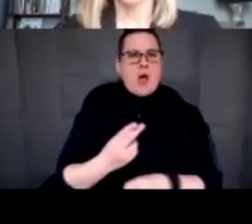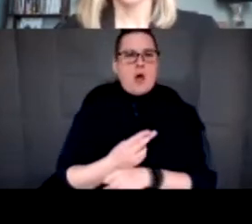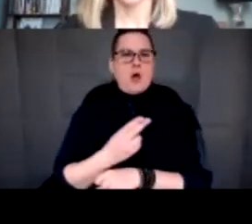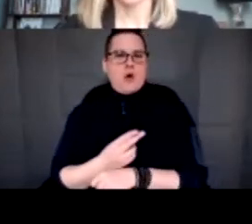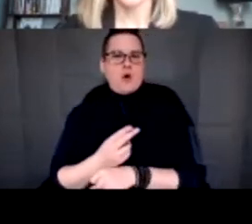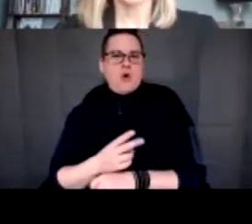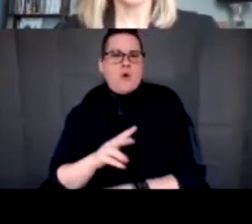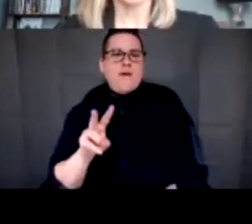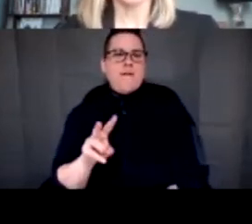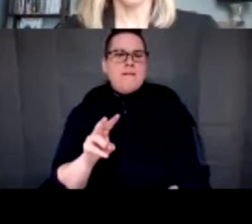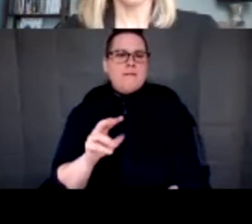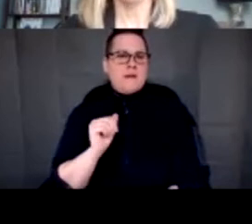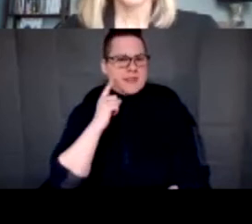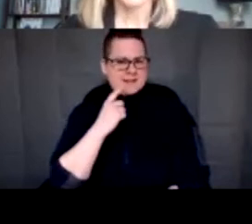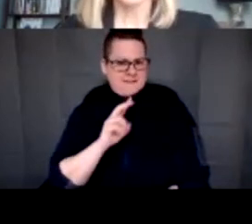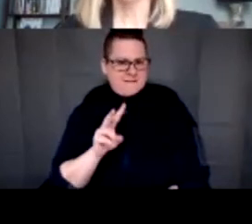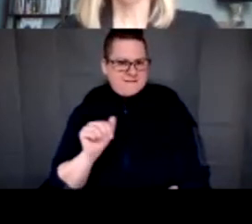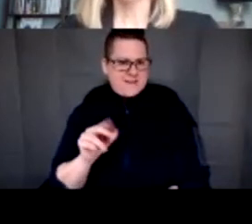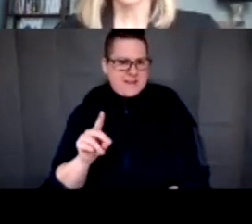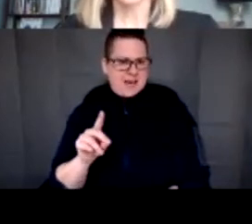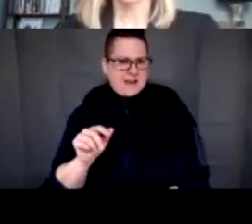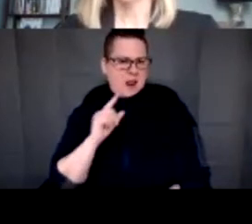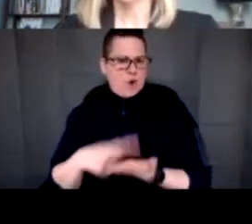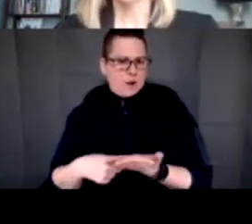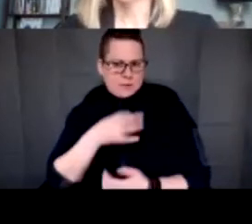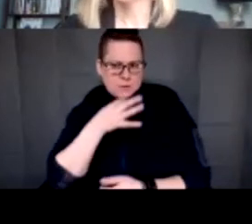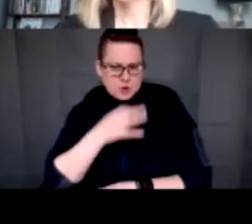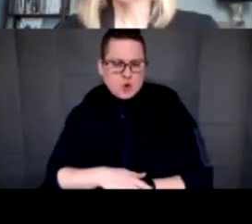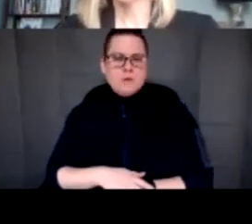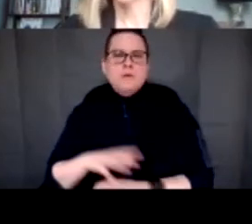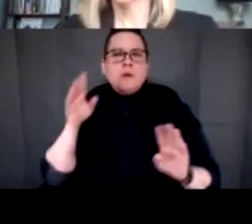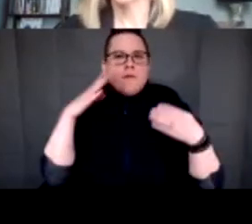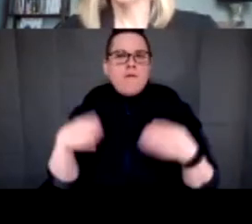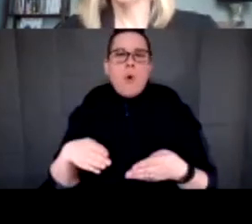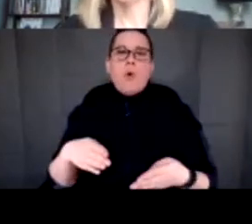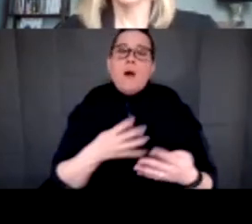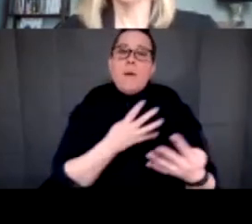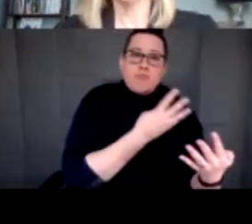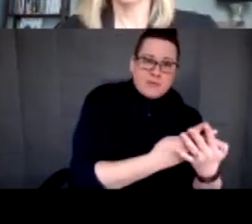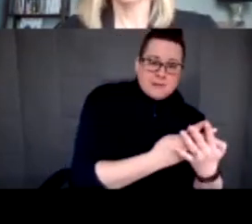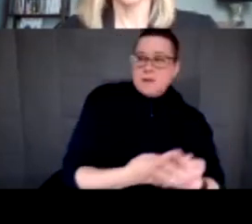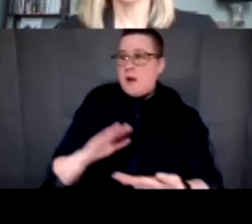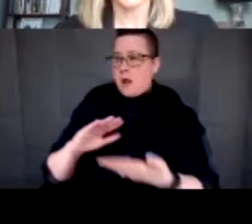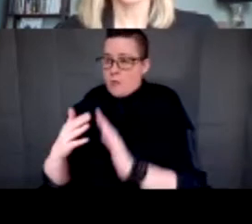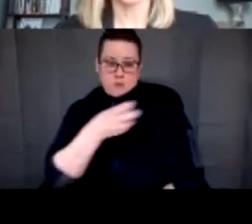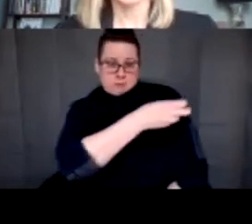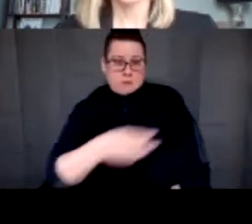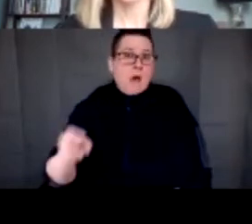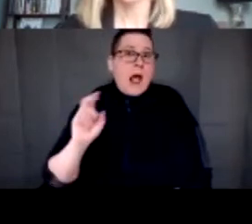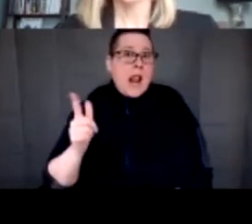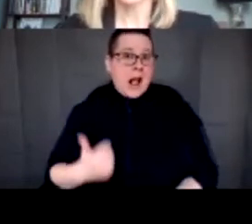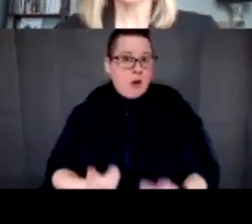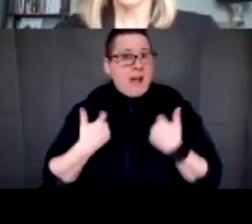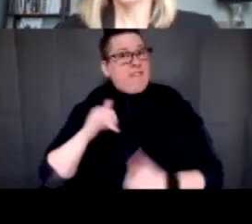data, which I'll just talk about in a moment, and focus on, is the transition from prison to community in later life a risk factor